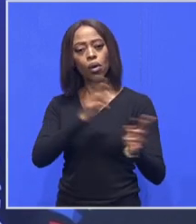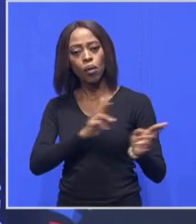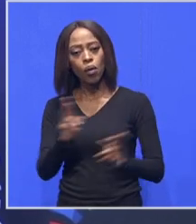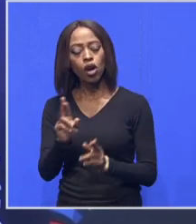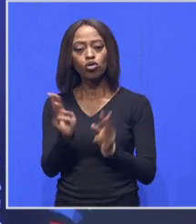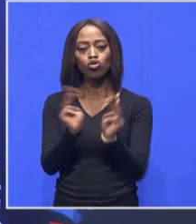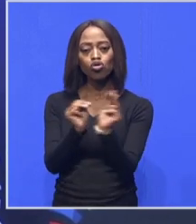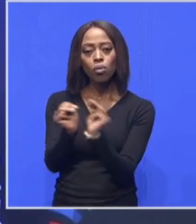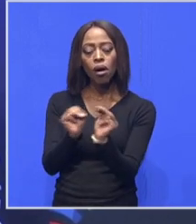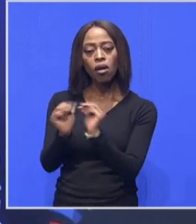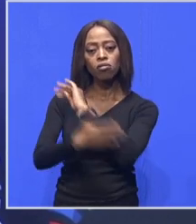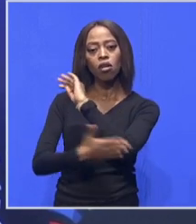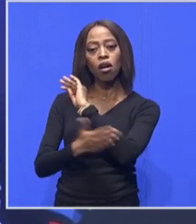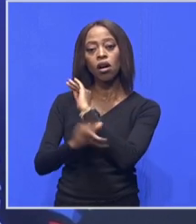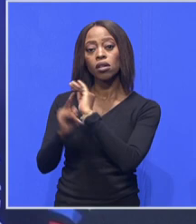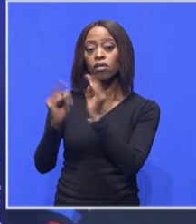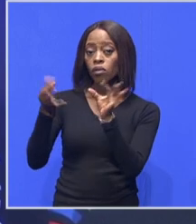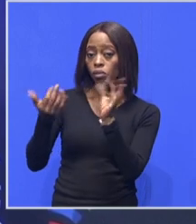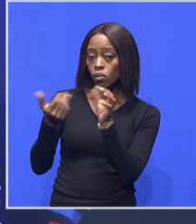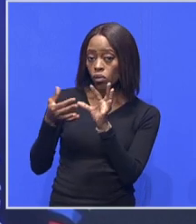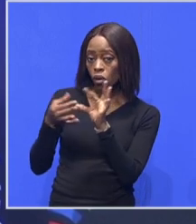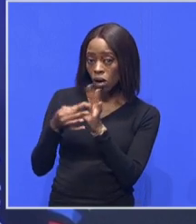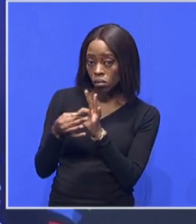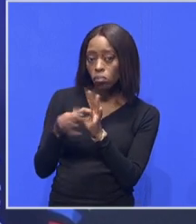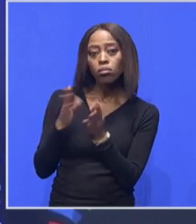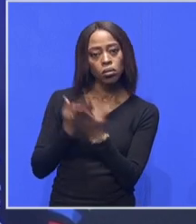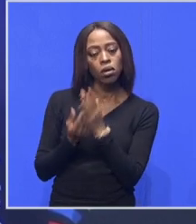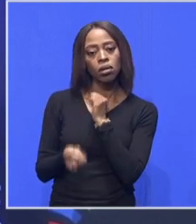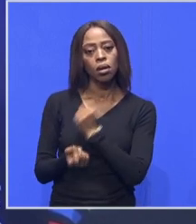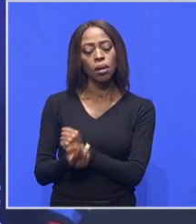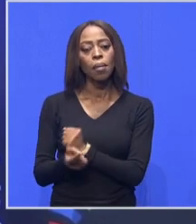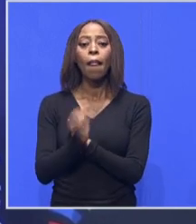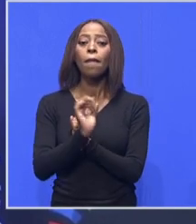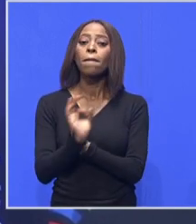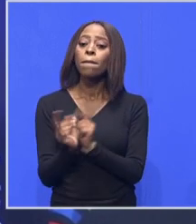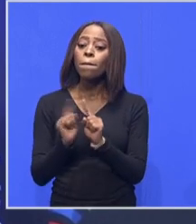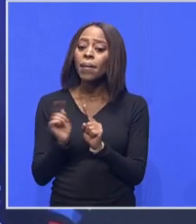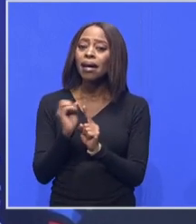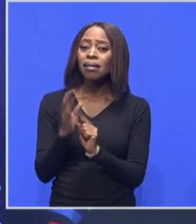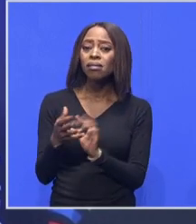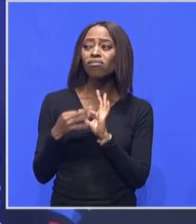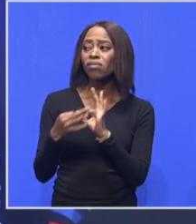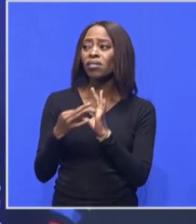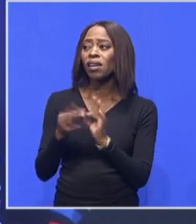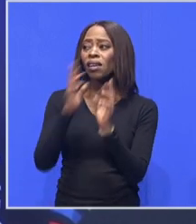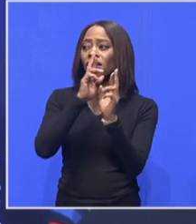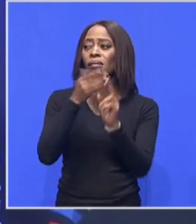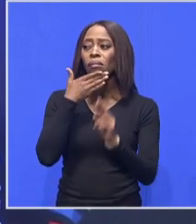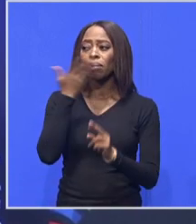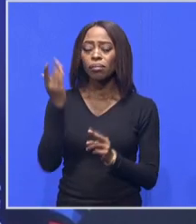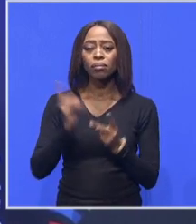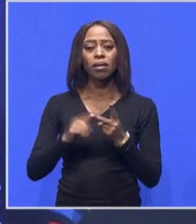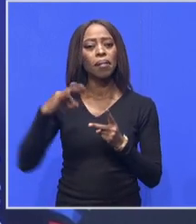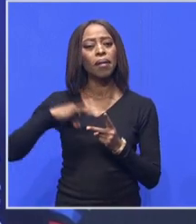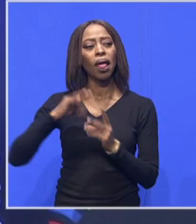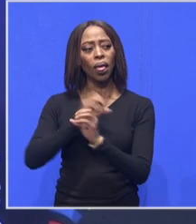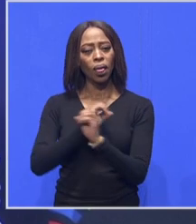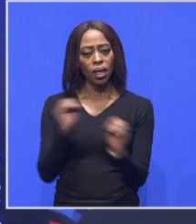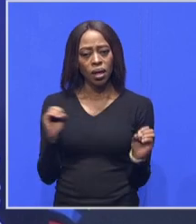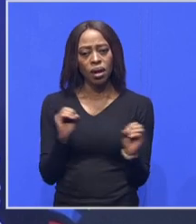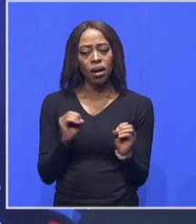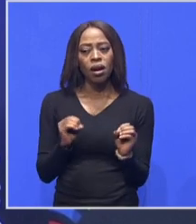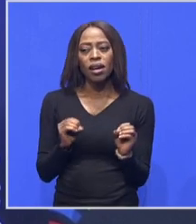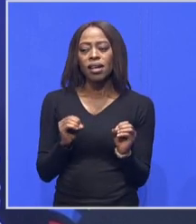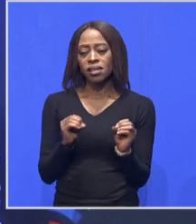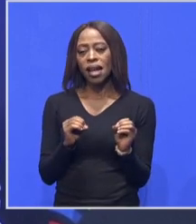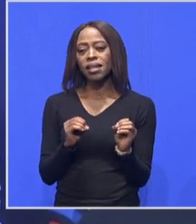door is open to anyone who's willing to work with us. And if that relationship is not mutually respectful, is not mutually beneficial, doesn't give other parties